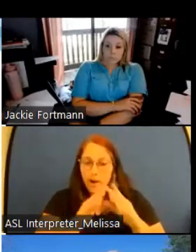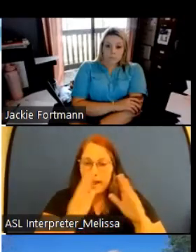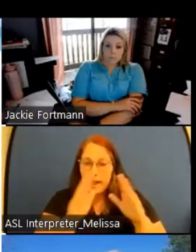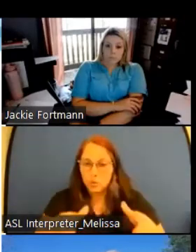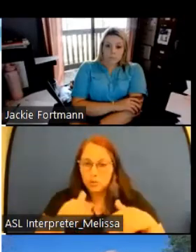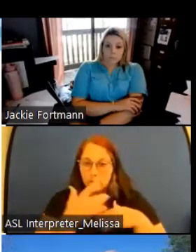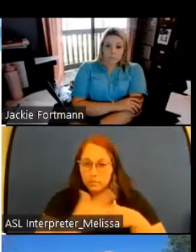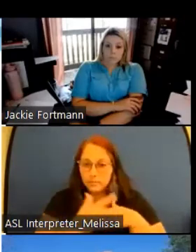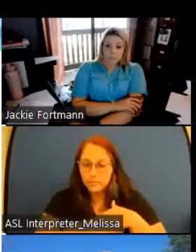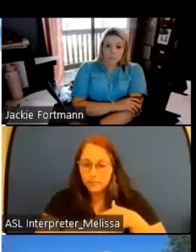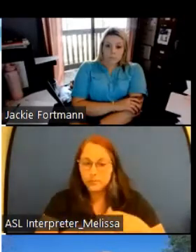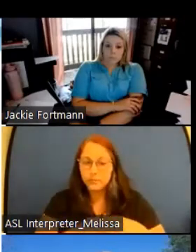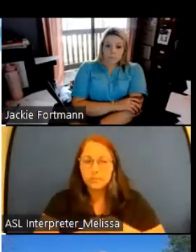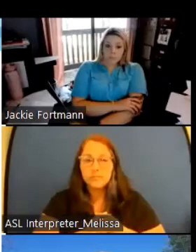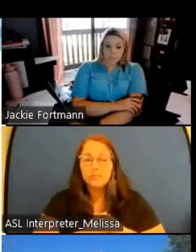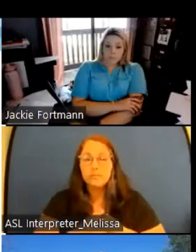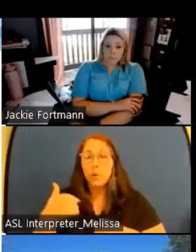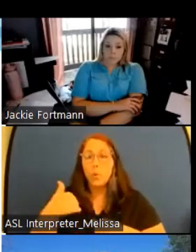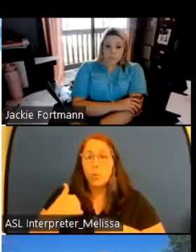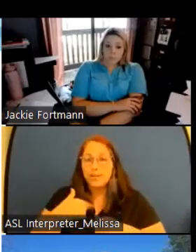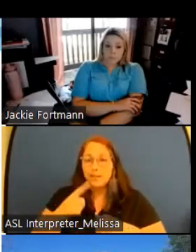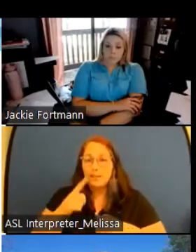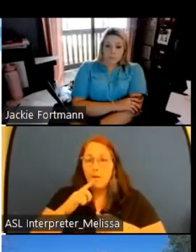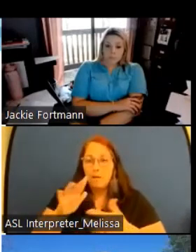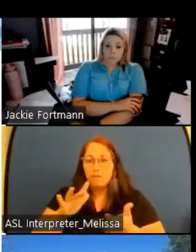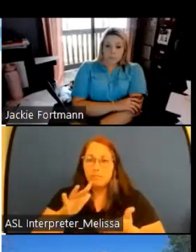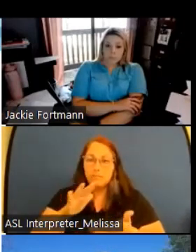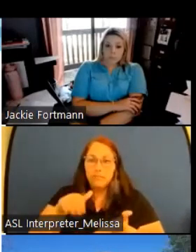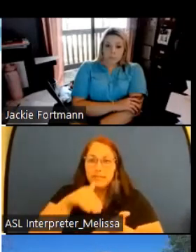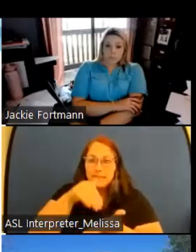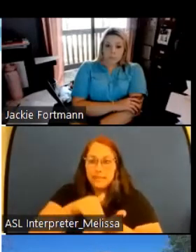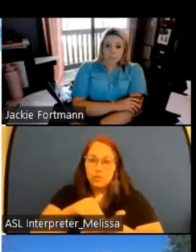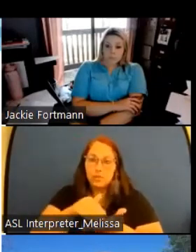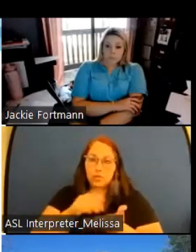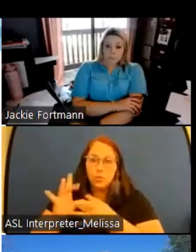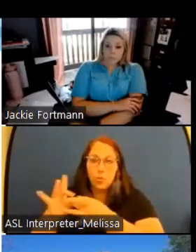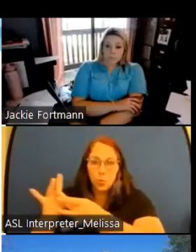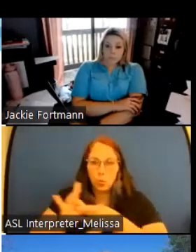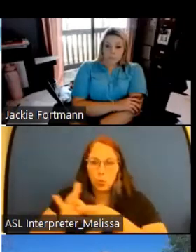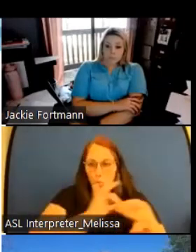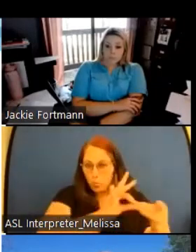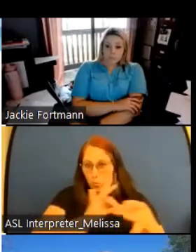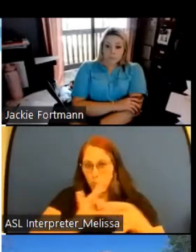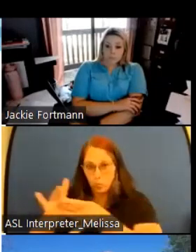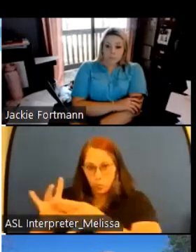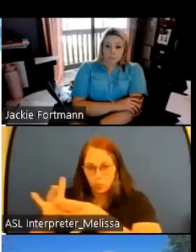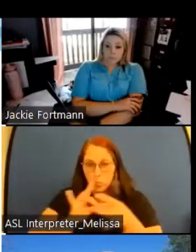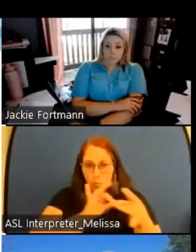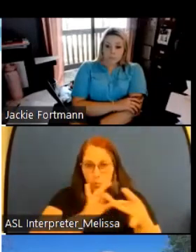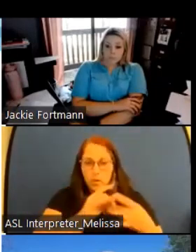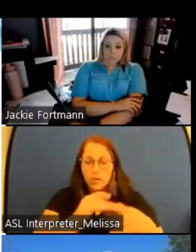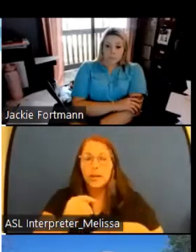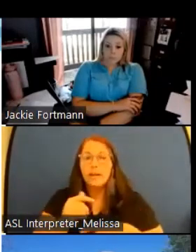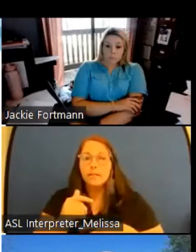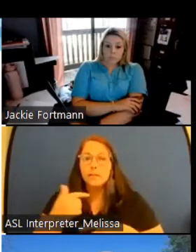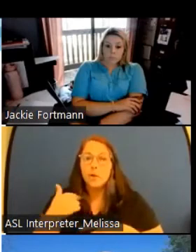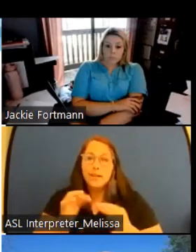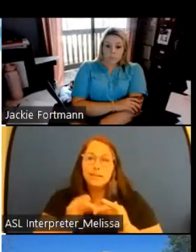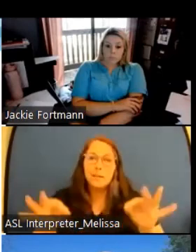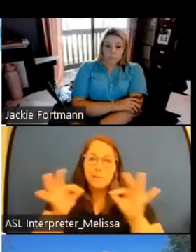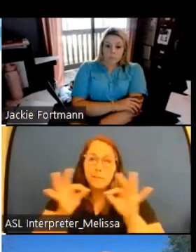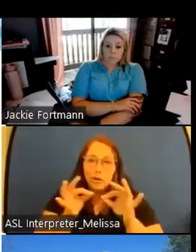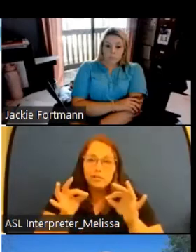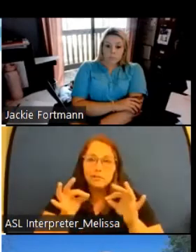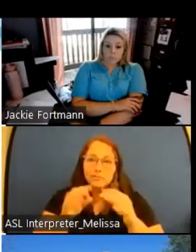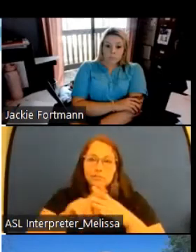of contact and operate that hotline. That is an important entry point to all of